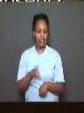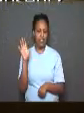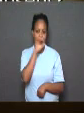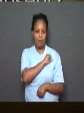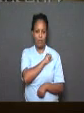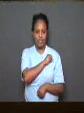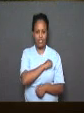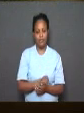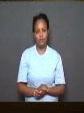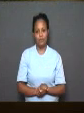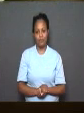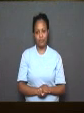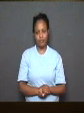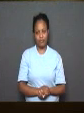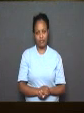Time's up.